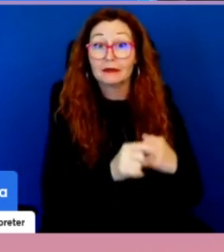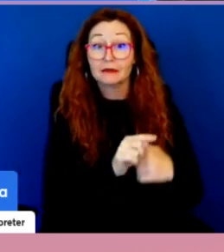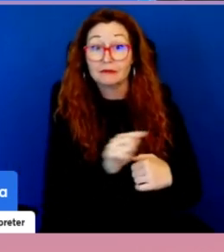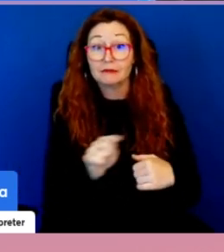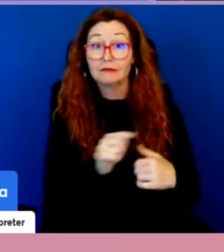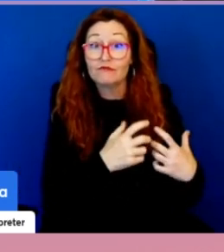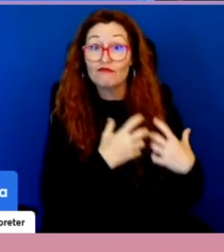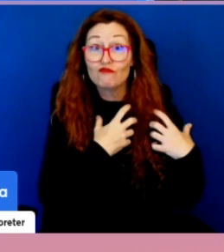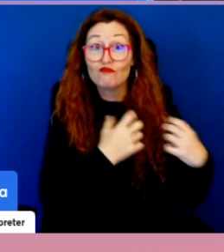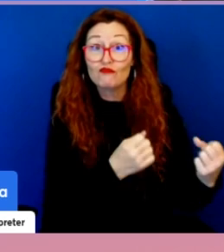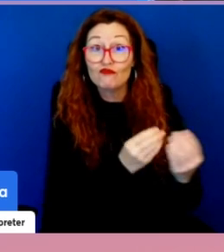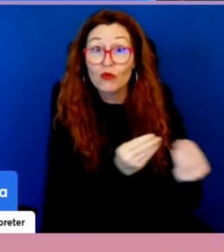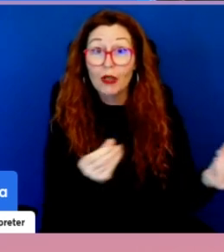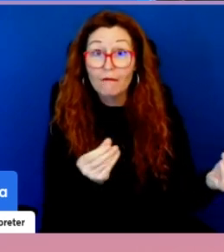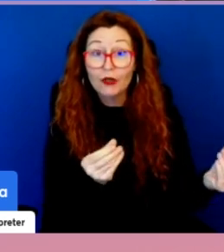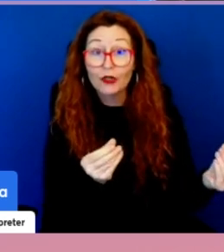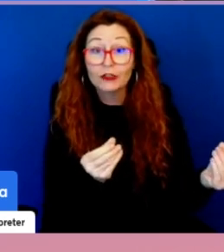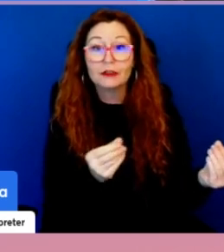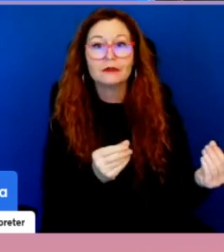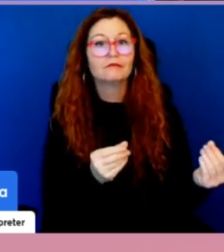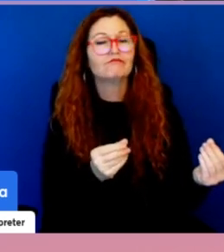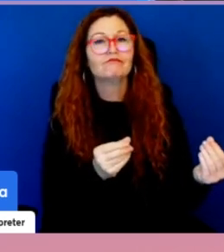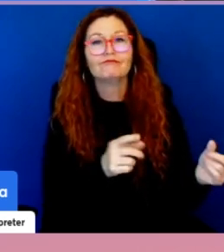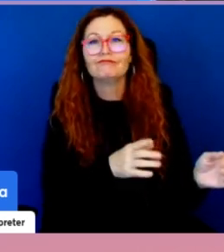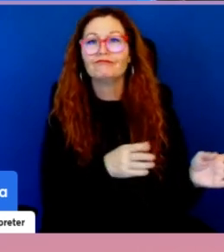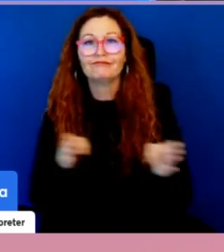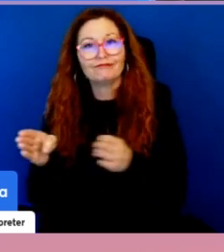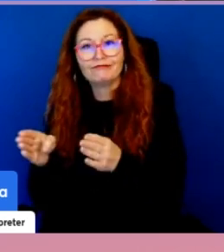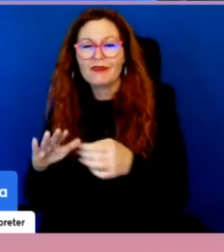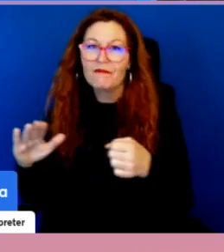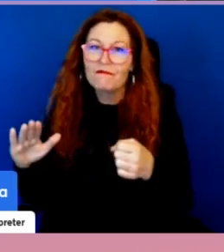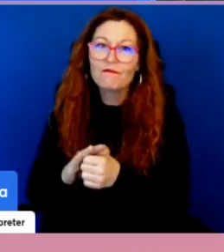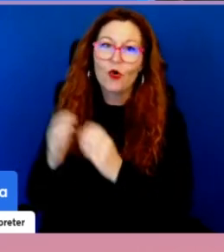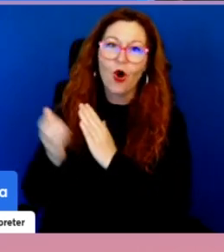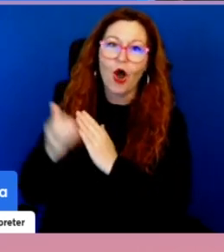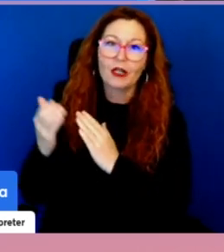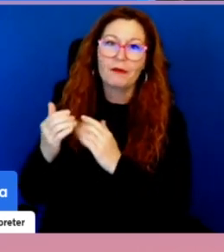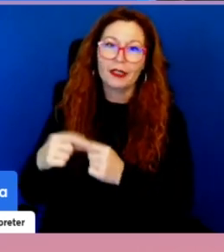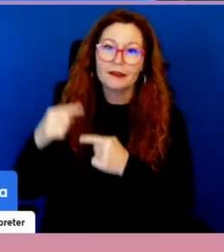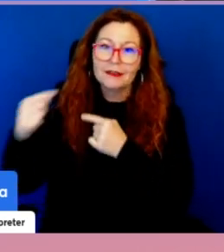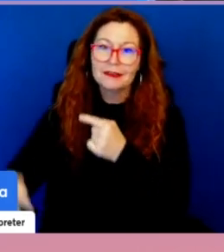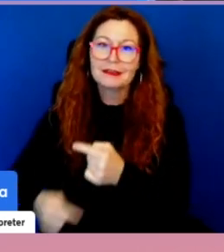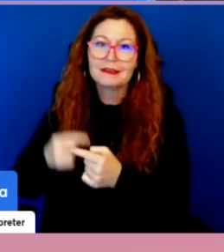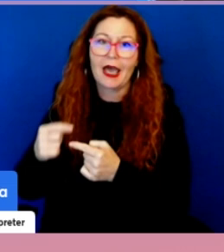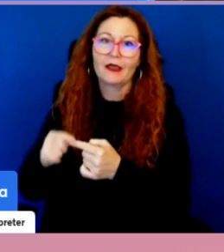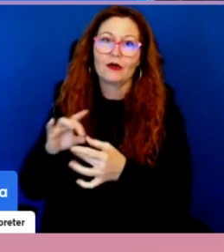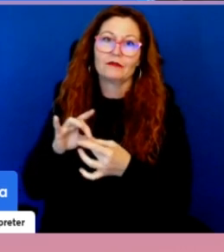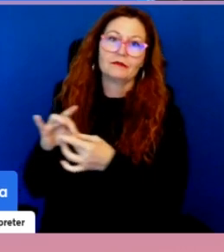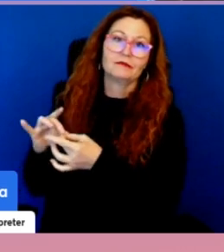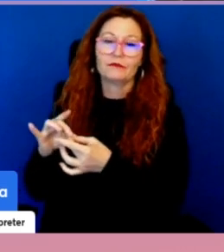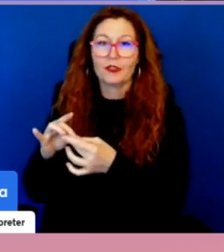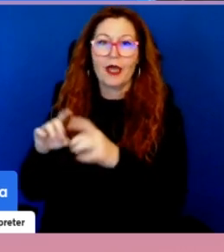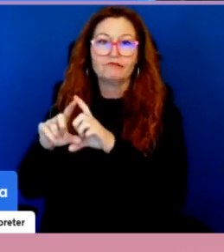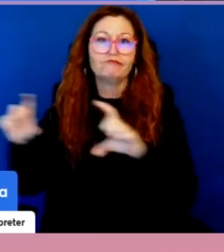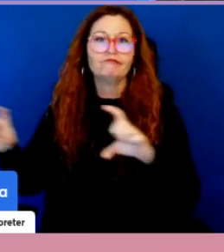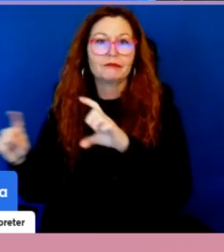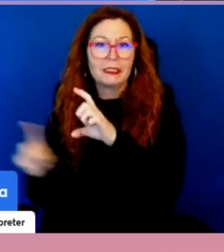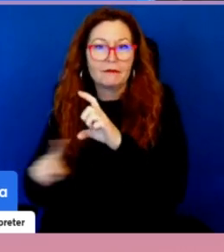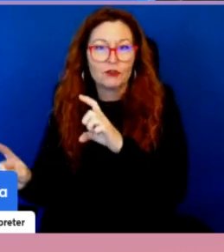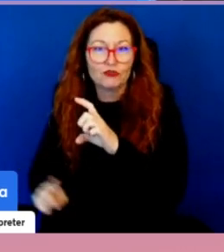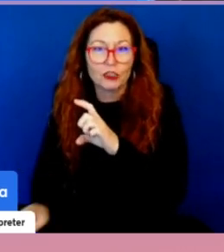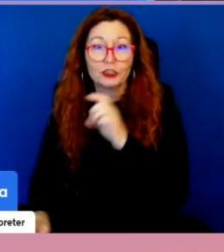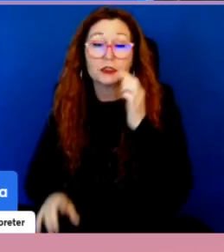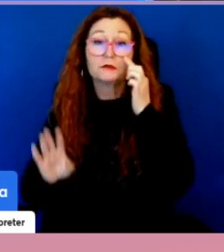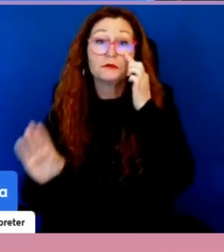the fully automated lifecycle management for those that PKI infrastructure. The other thing worth mentioning under recover as